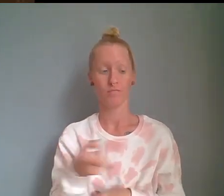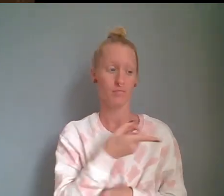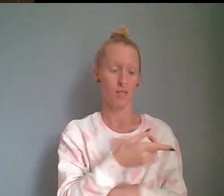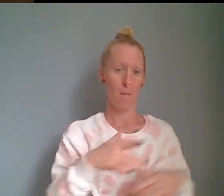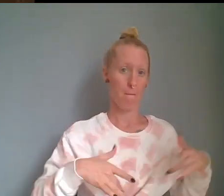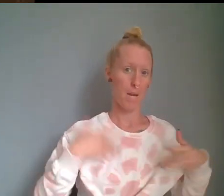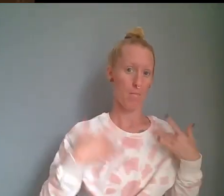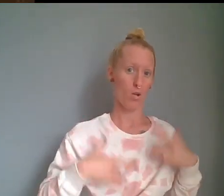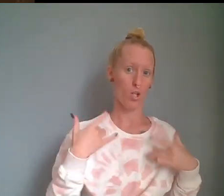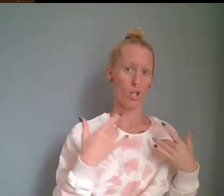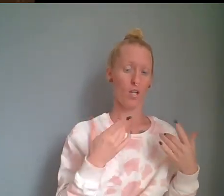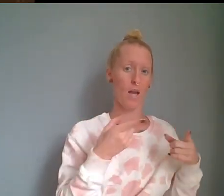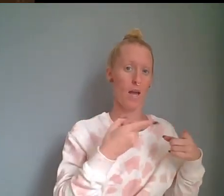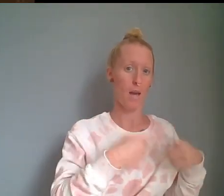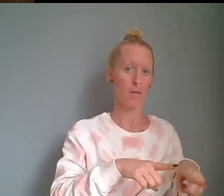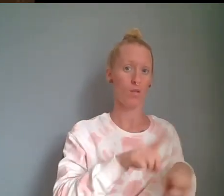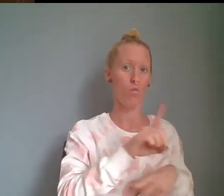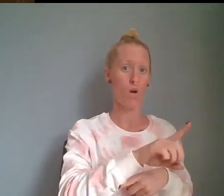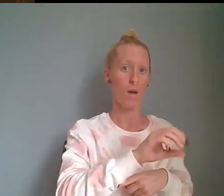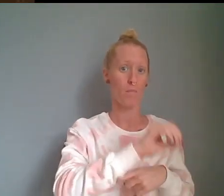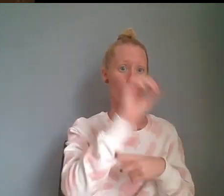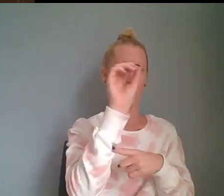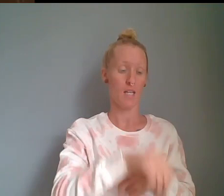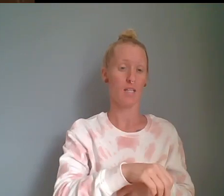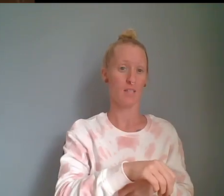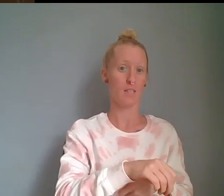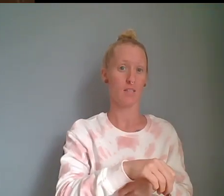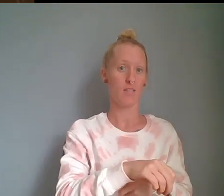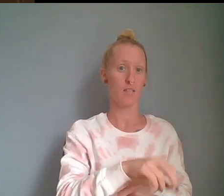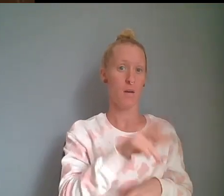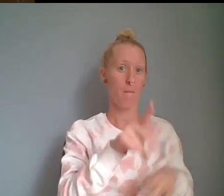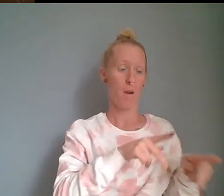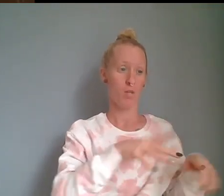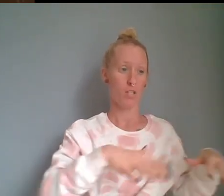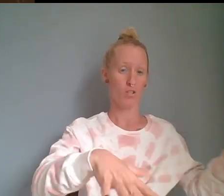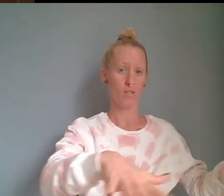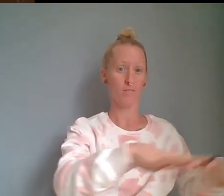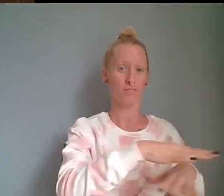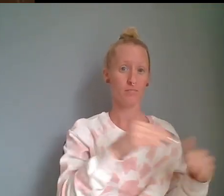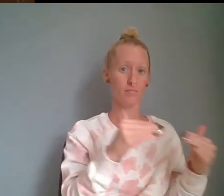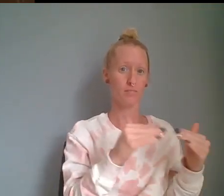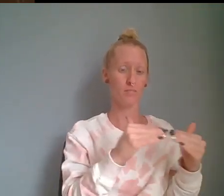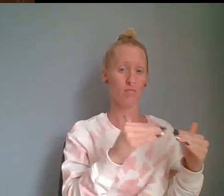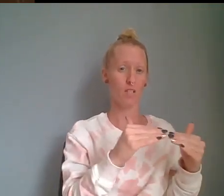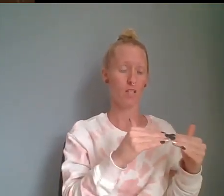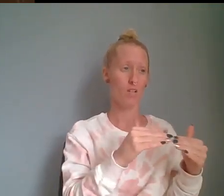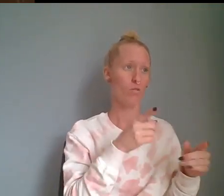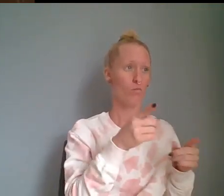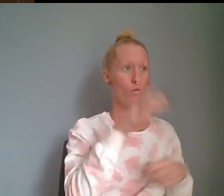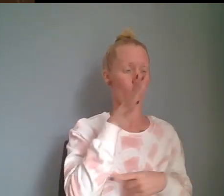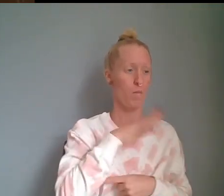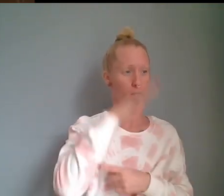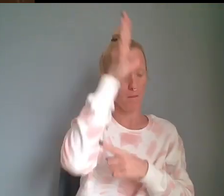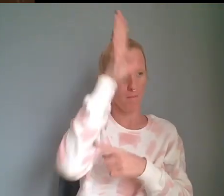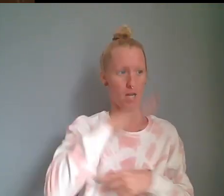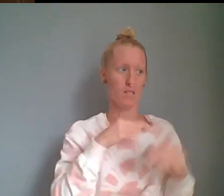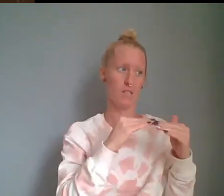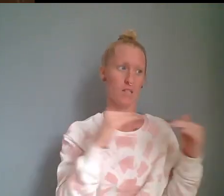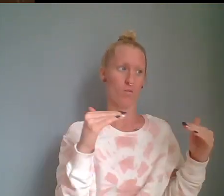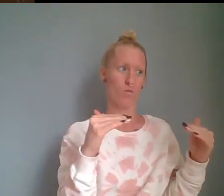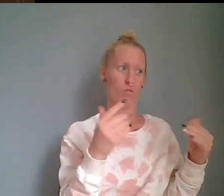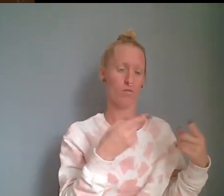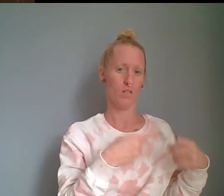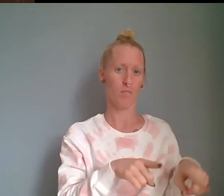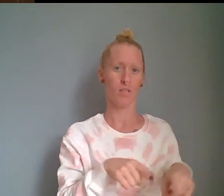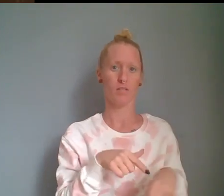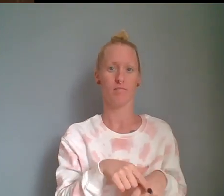Bipolar disorder occurs in only about 1% of the population, and it's equally prevalent in women and men. So it's a really quite different